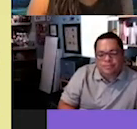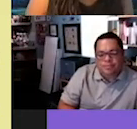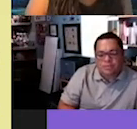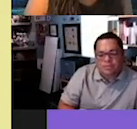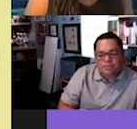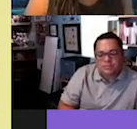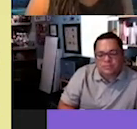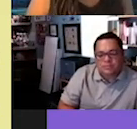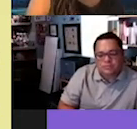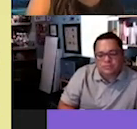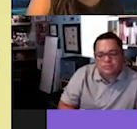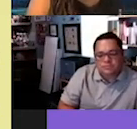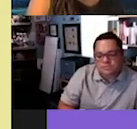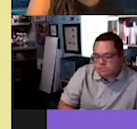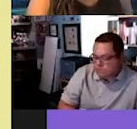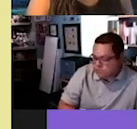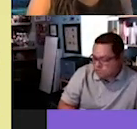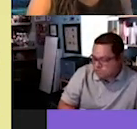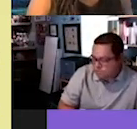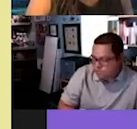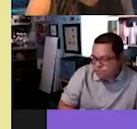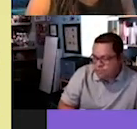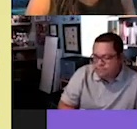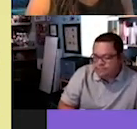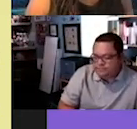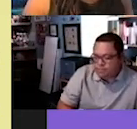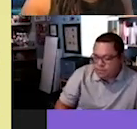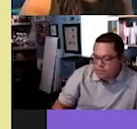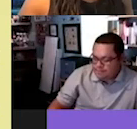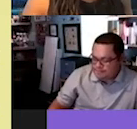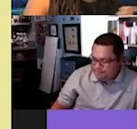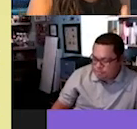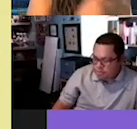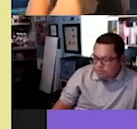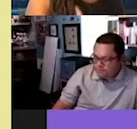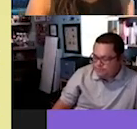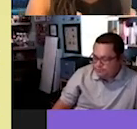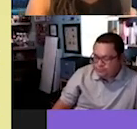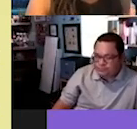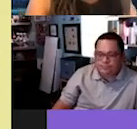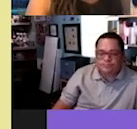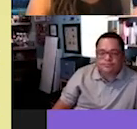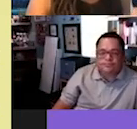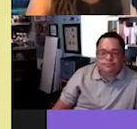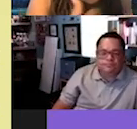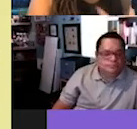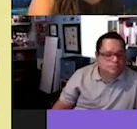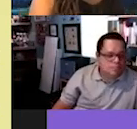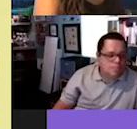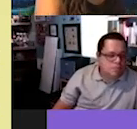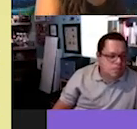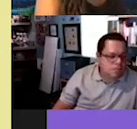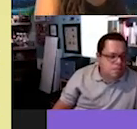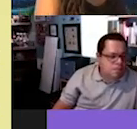what I've seen, an interesting idea I've seen often in theory is that it's like we need a new language for design, and that new